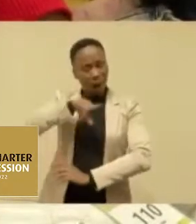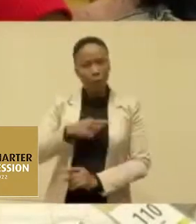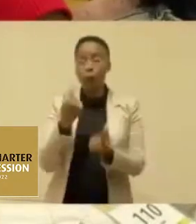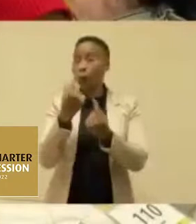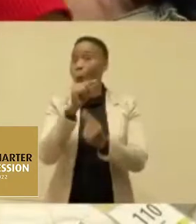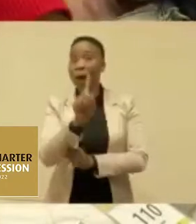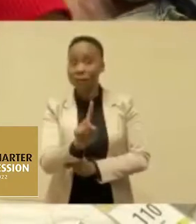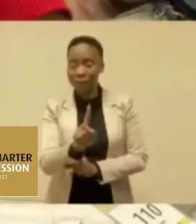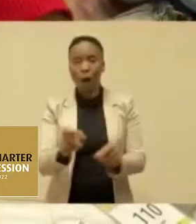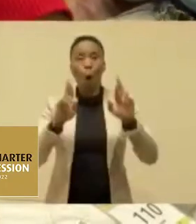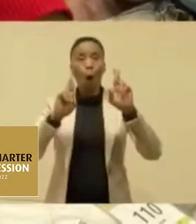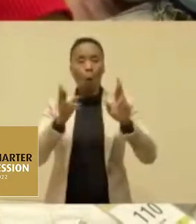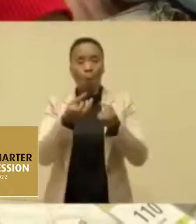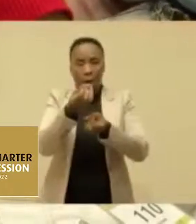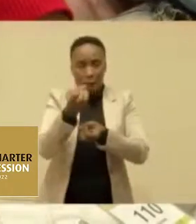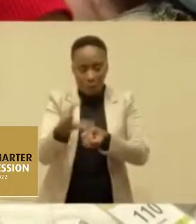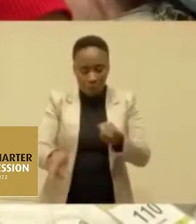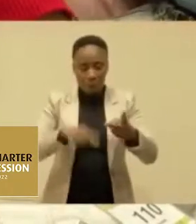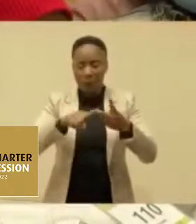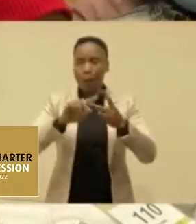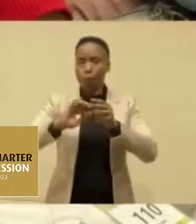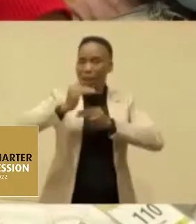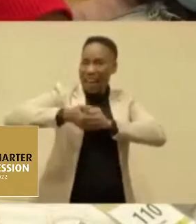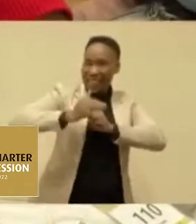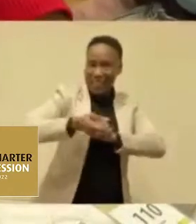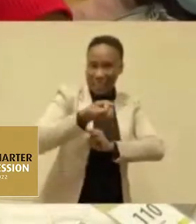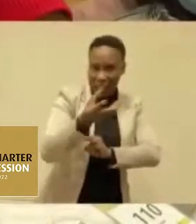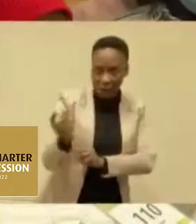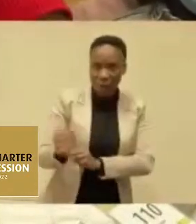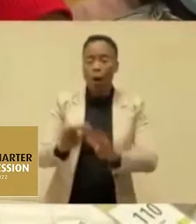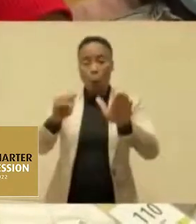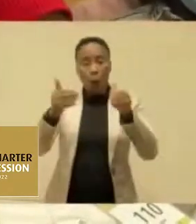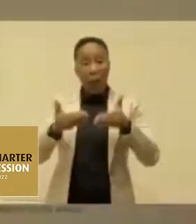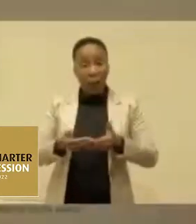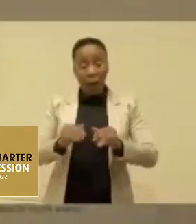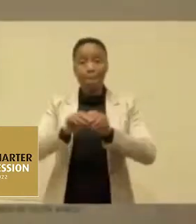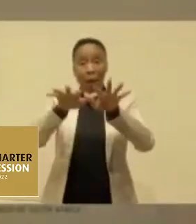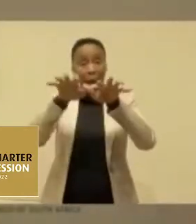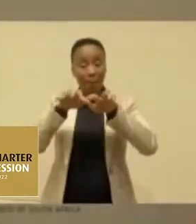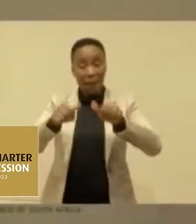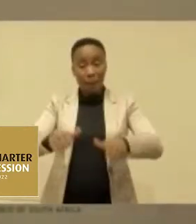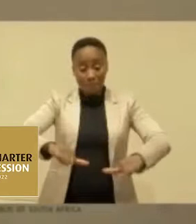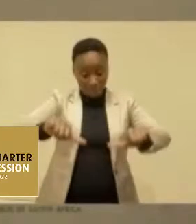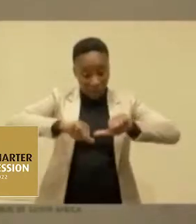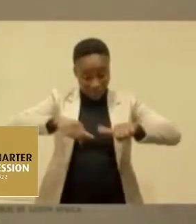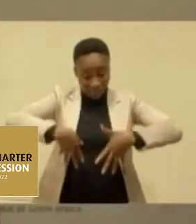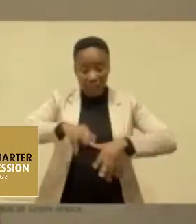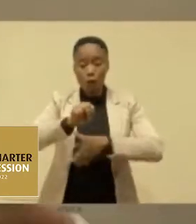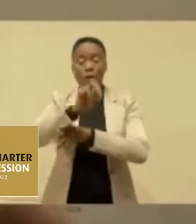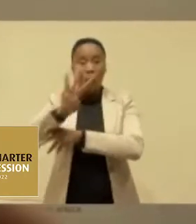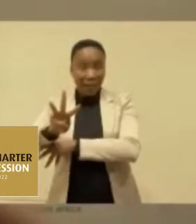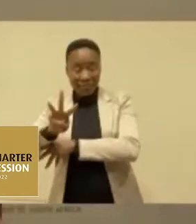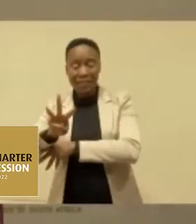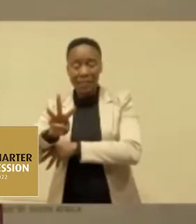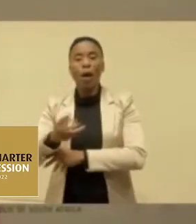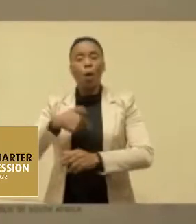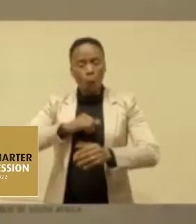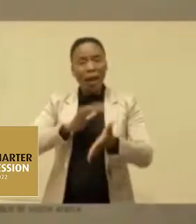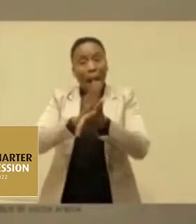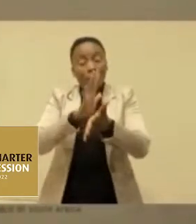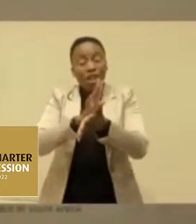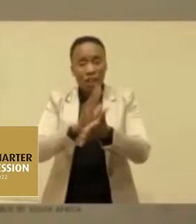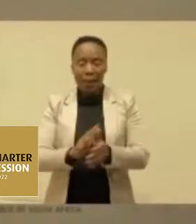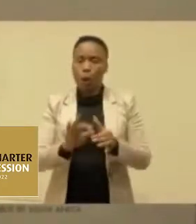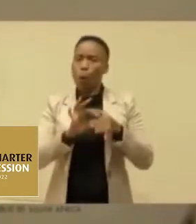hope and protection as we welcome parliament back in the northwest province we appreciate your